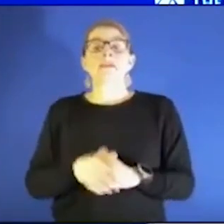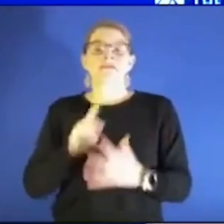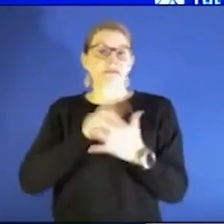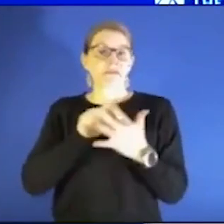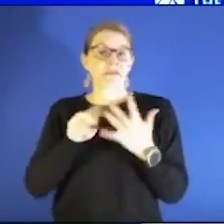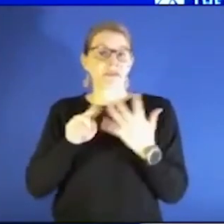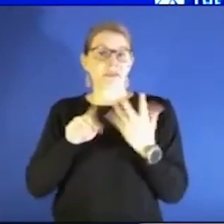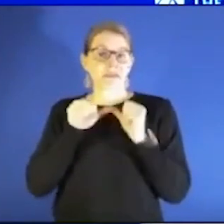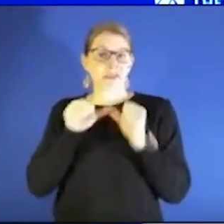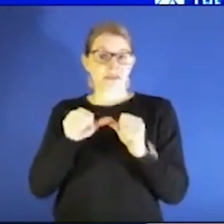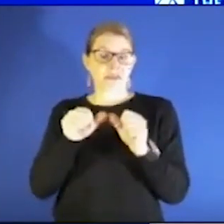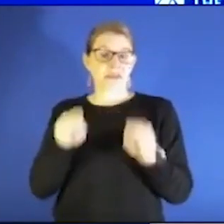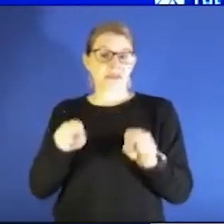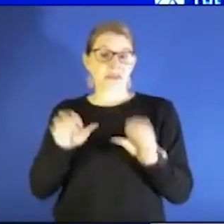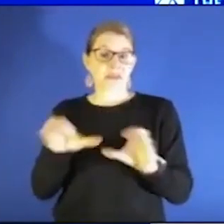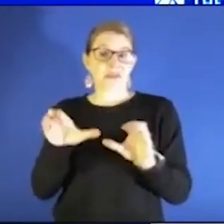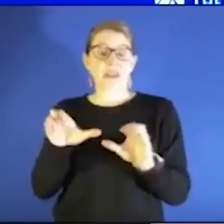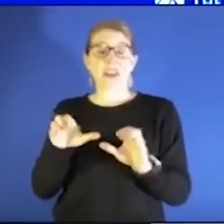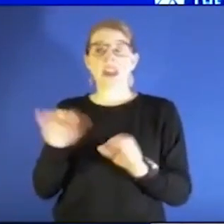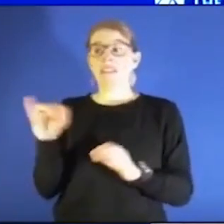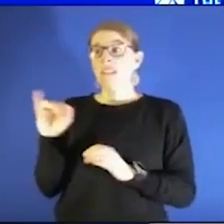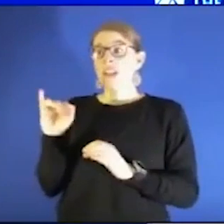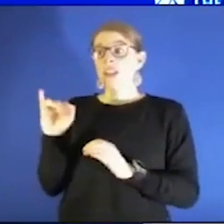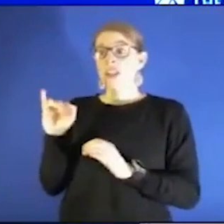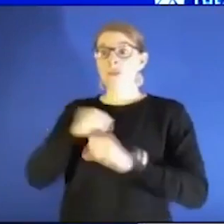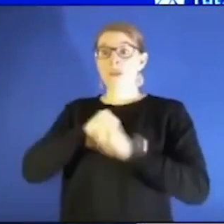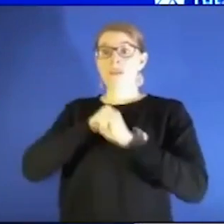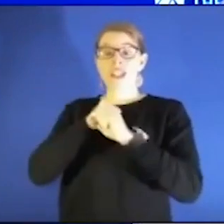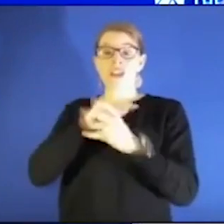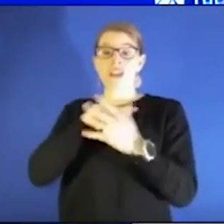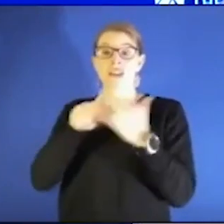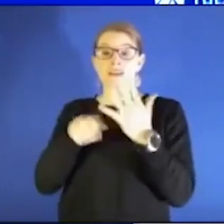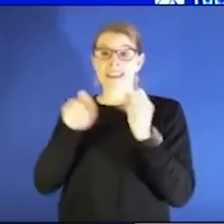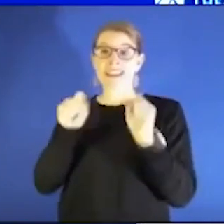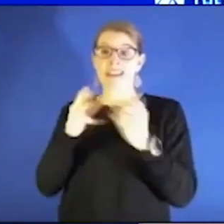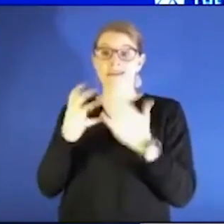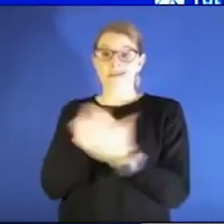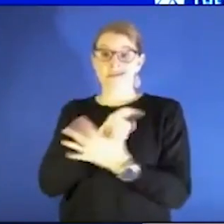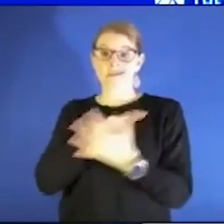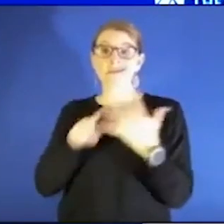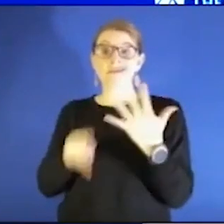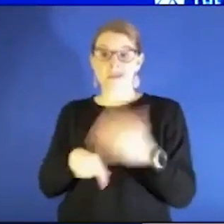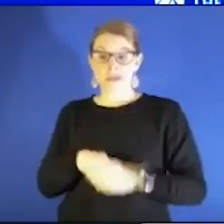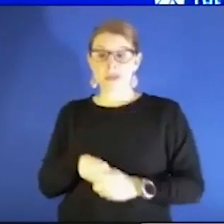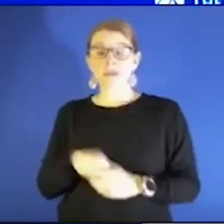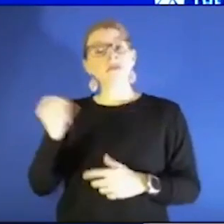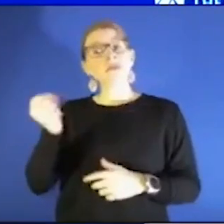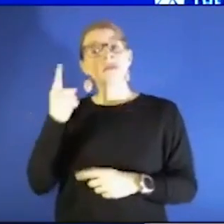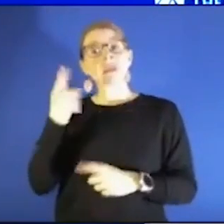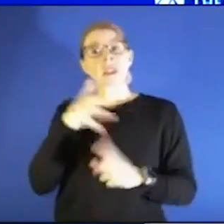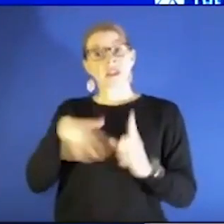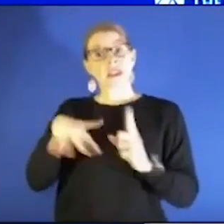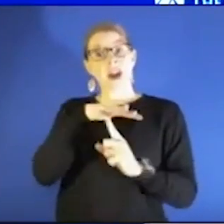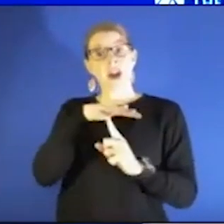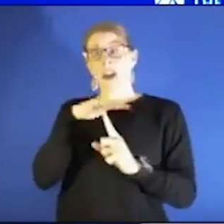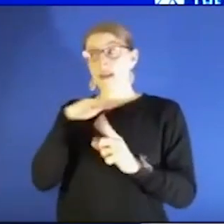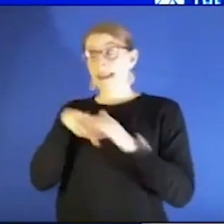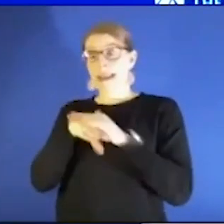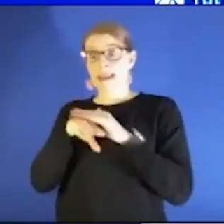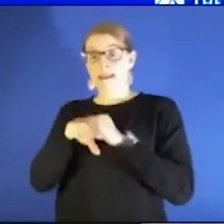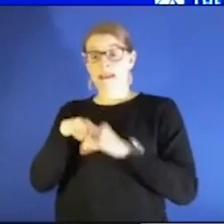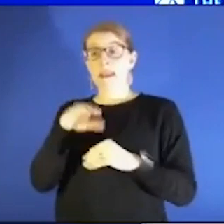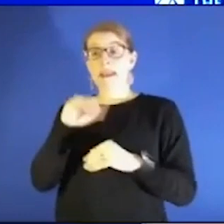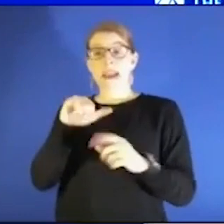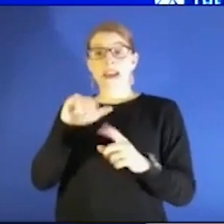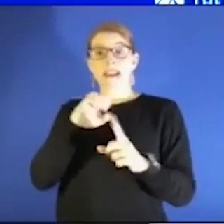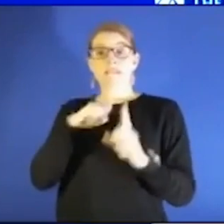do those pillars of infection prevention. Understand the circumstances, the area that you're going into, that environment. Wear